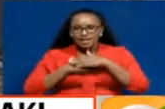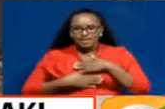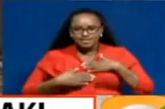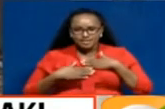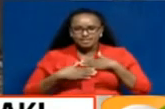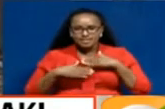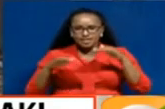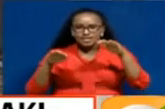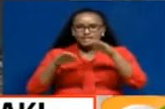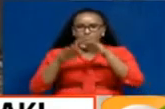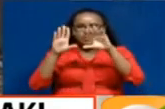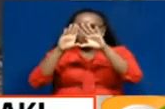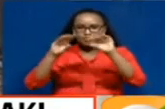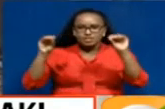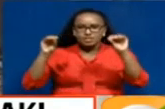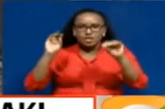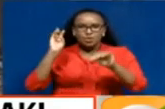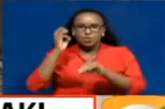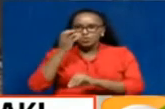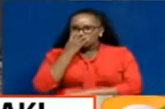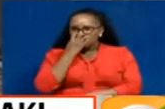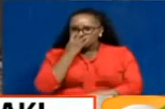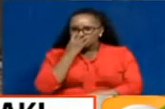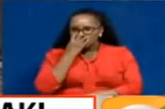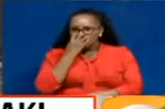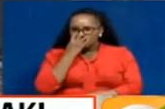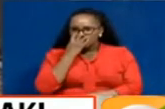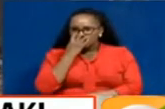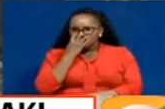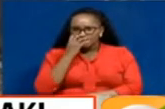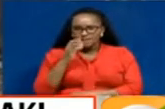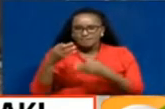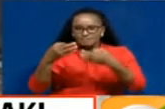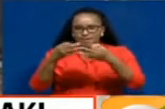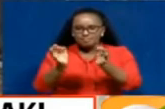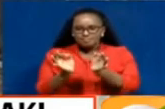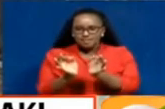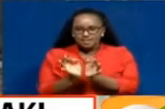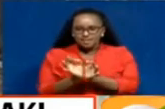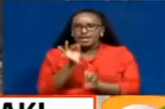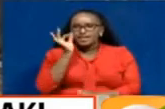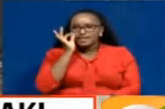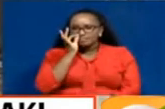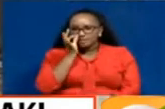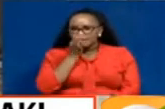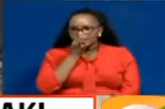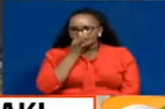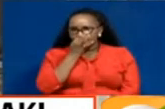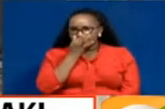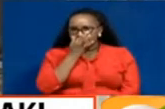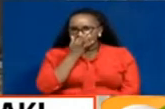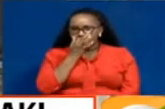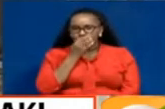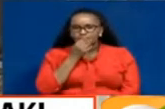Excellency Deputy President William Ruto, the family of former President Mwai